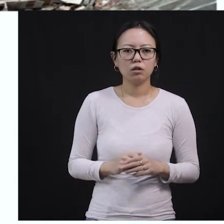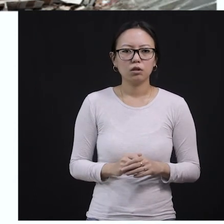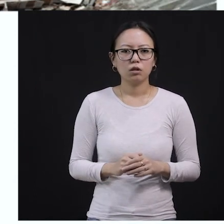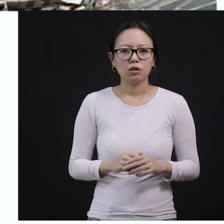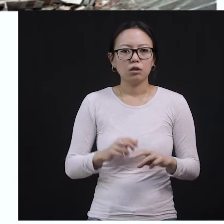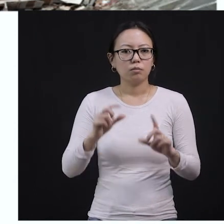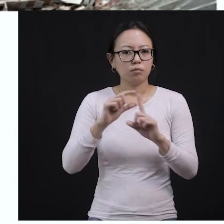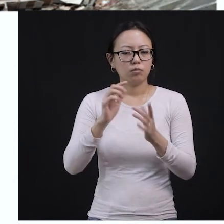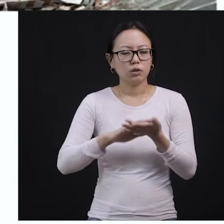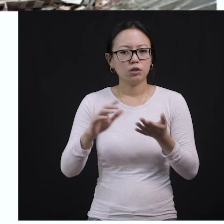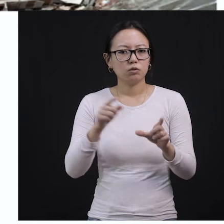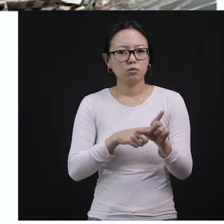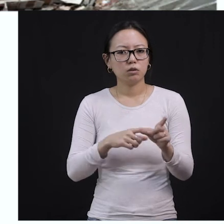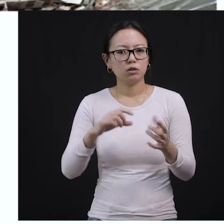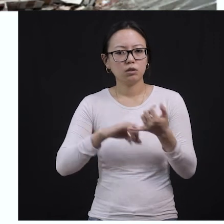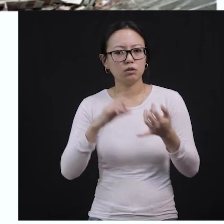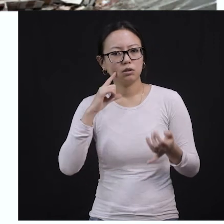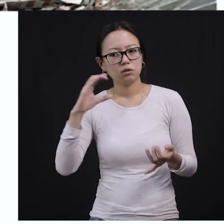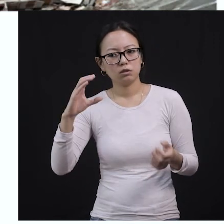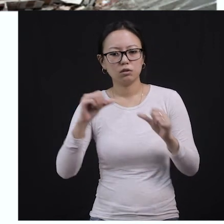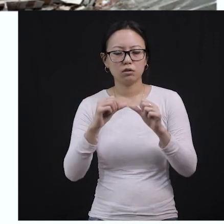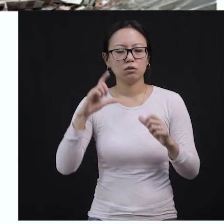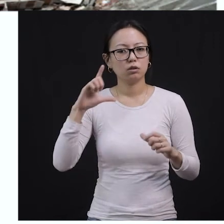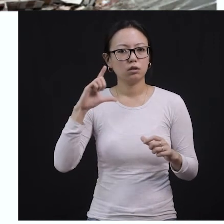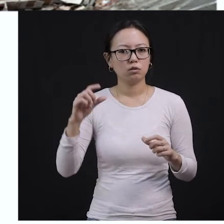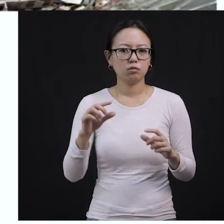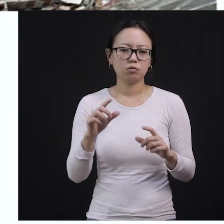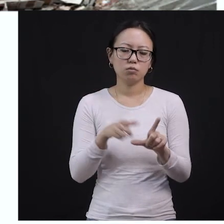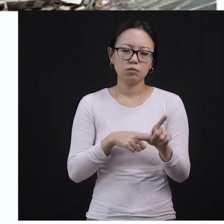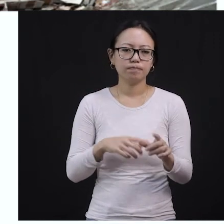prepared. Also, we need to strengthen ourselves with